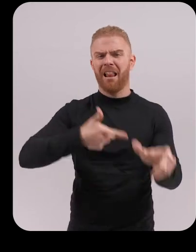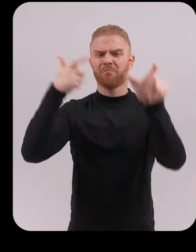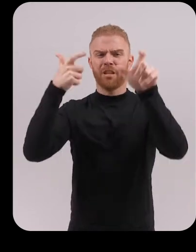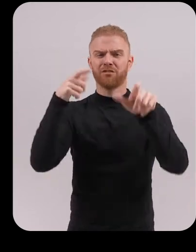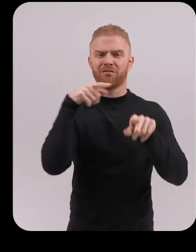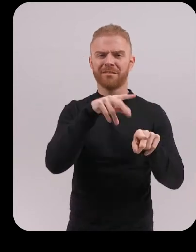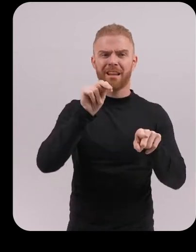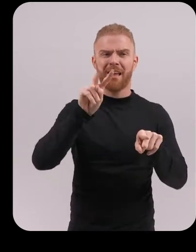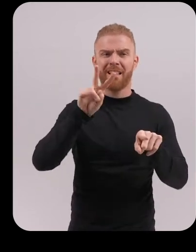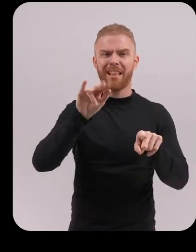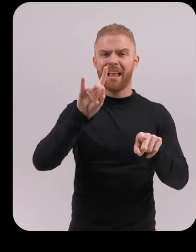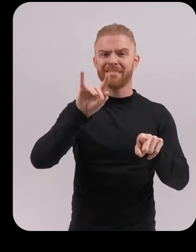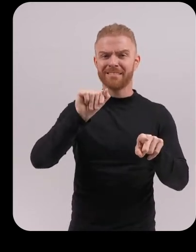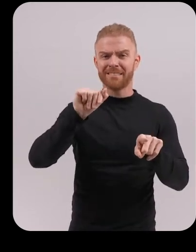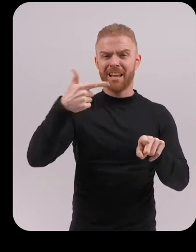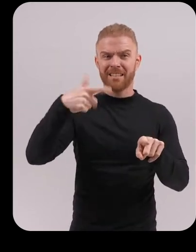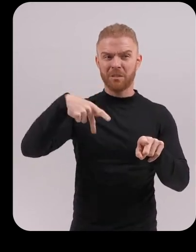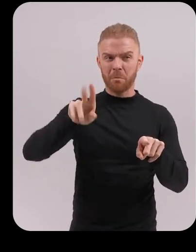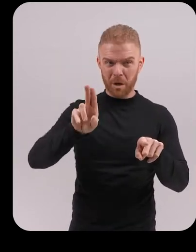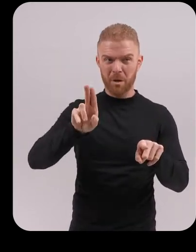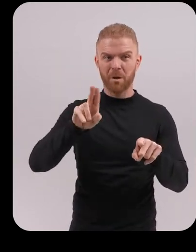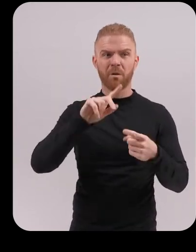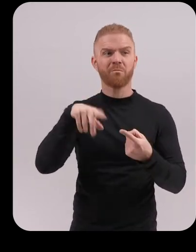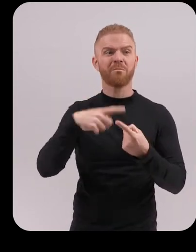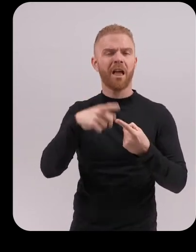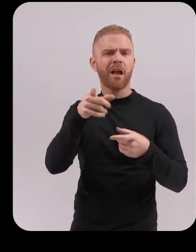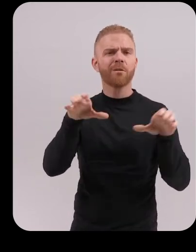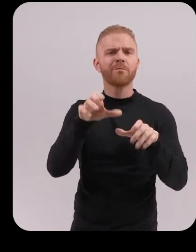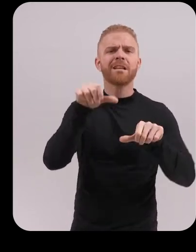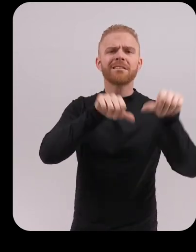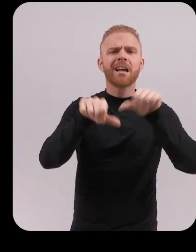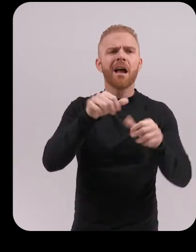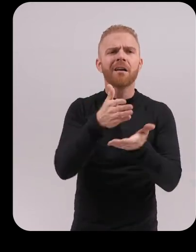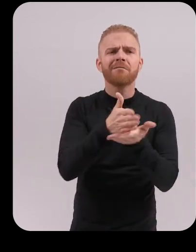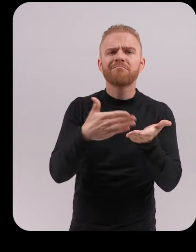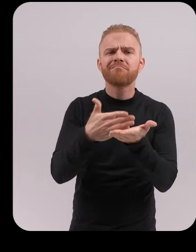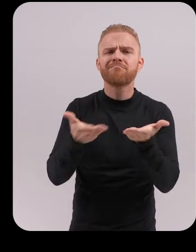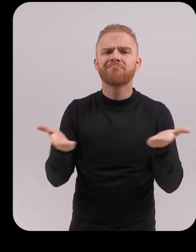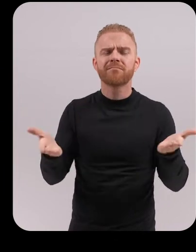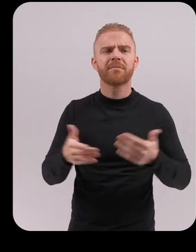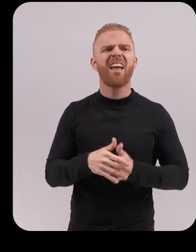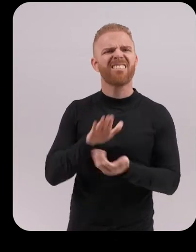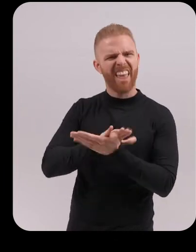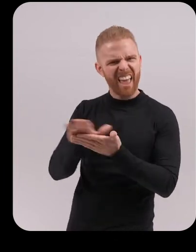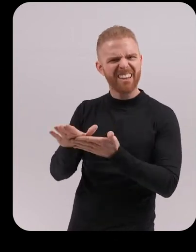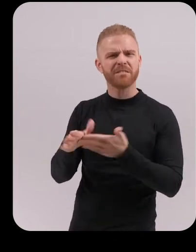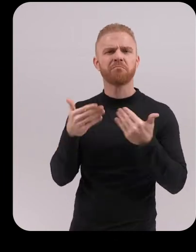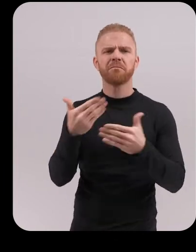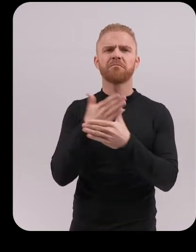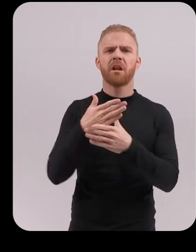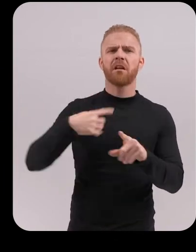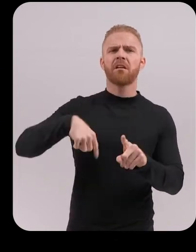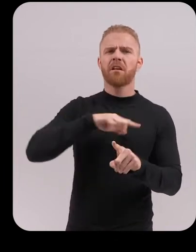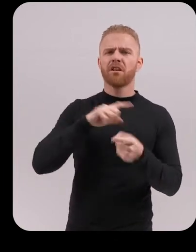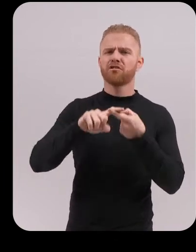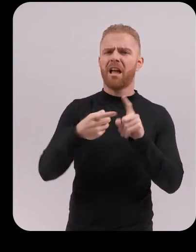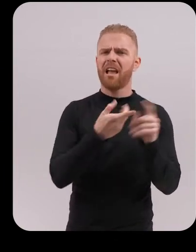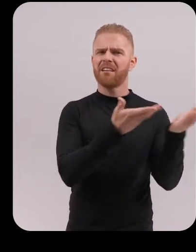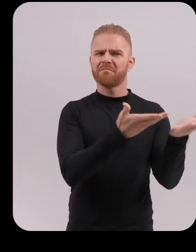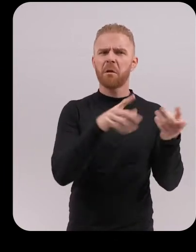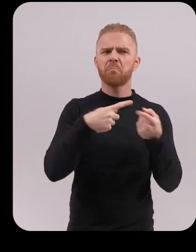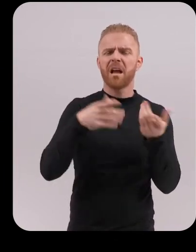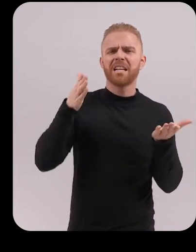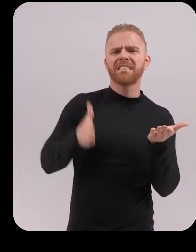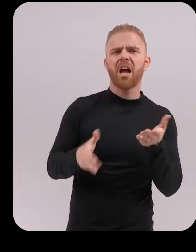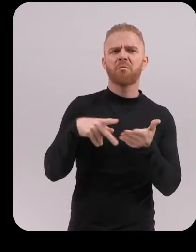NVIDIA GPUs when doing those data sciencey bits. Nice. Now, how about we share with our friends here the side project that you and I have been